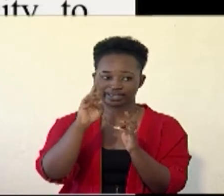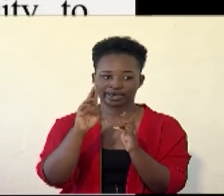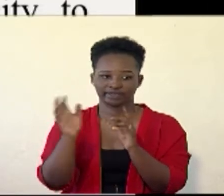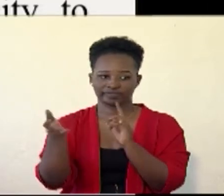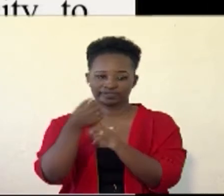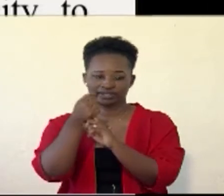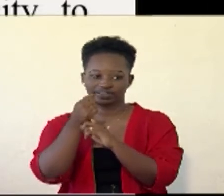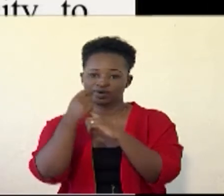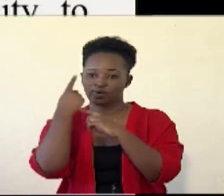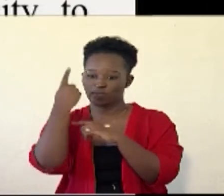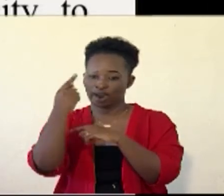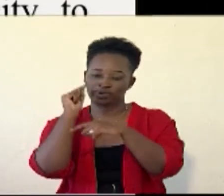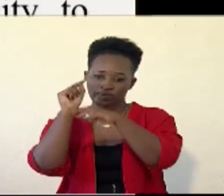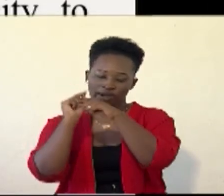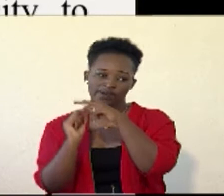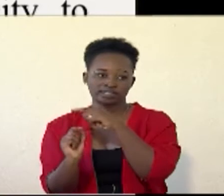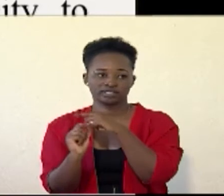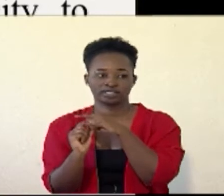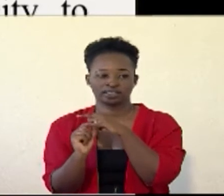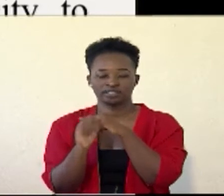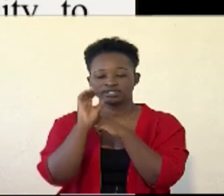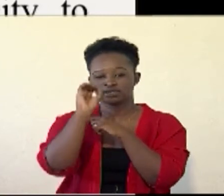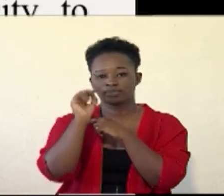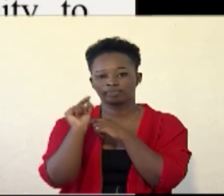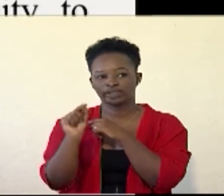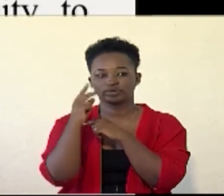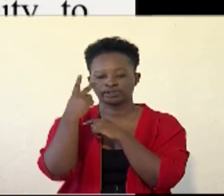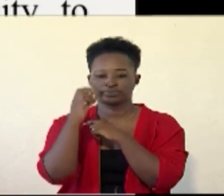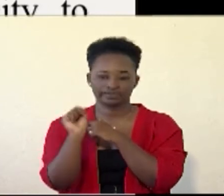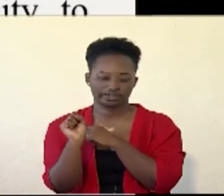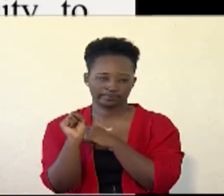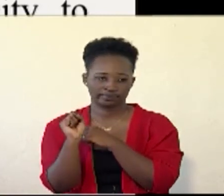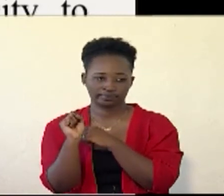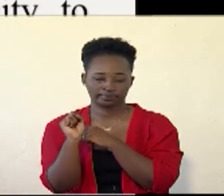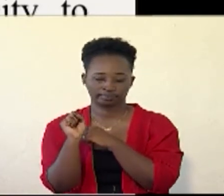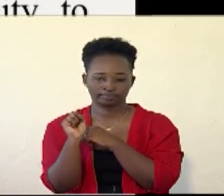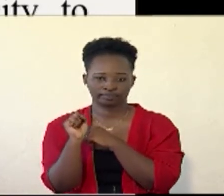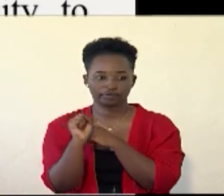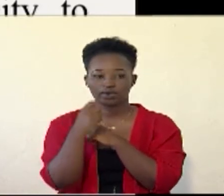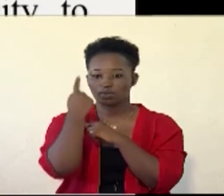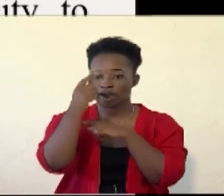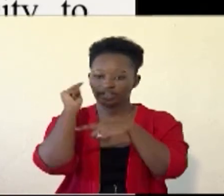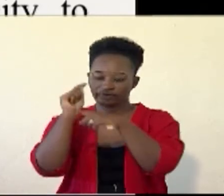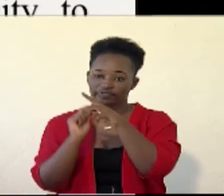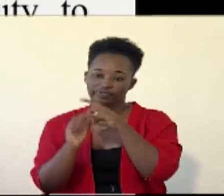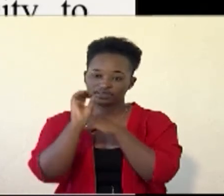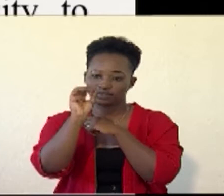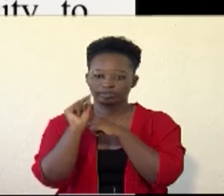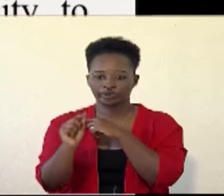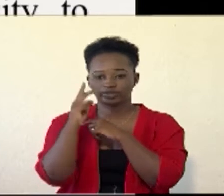1 now divided by 0.25. 1 divided by